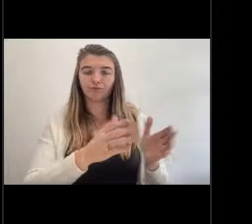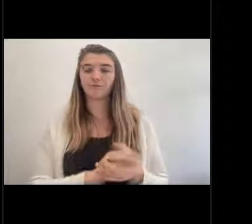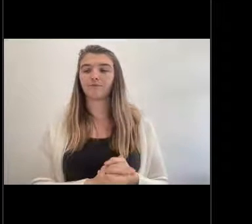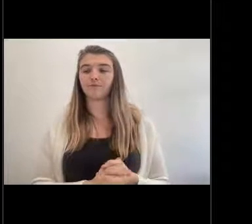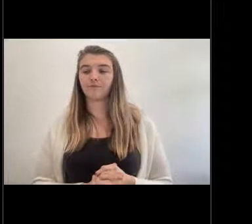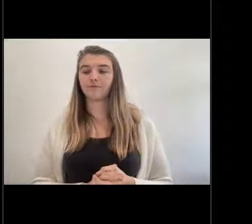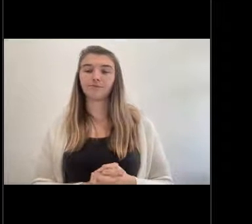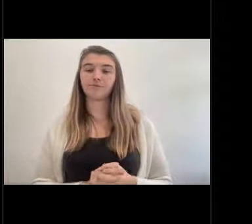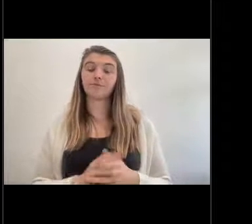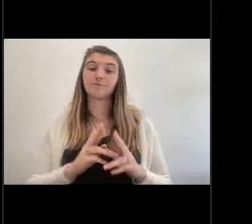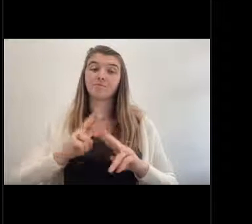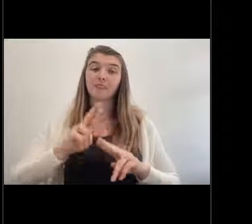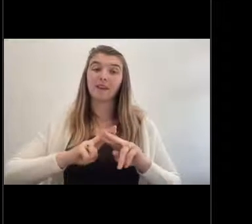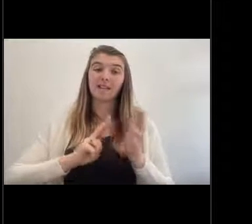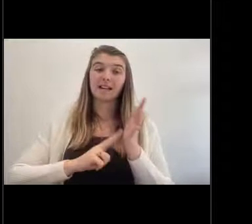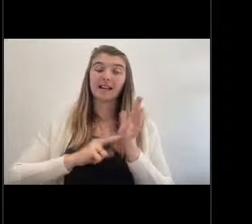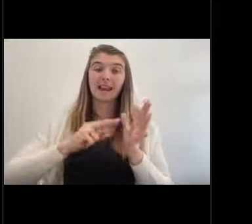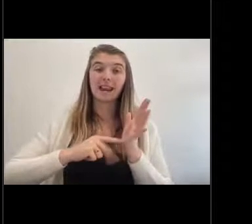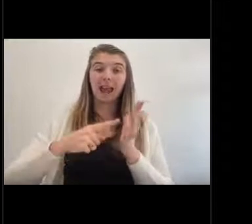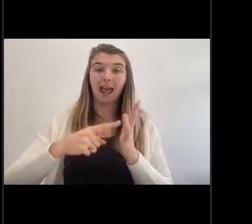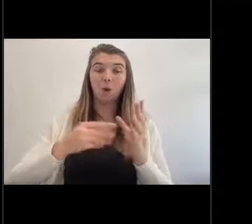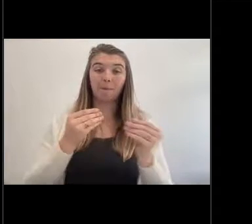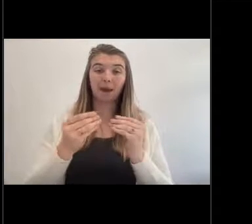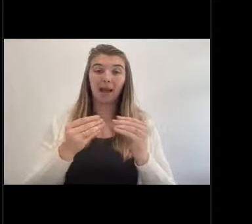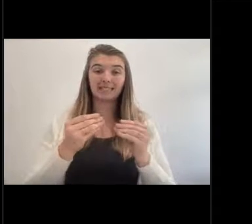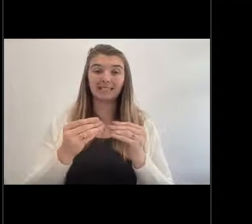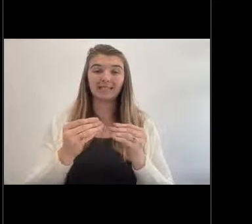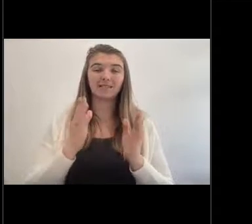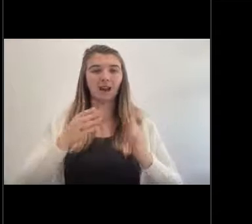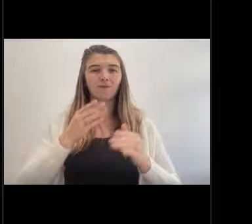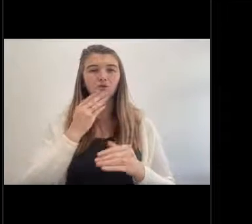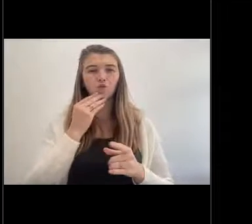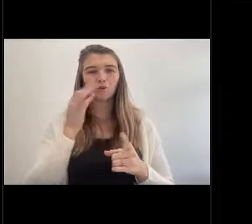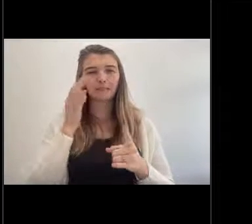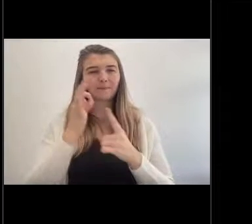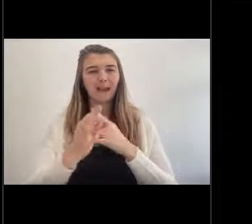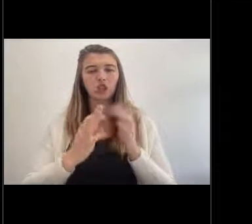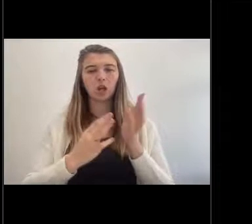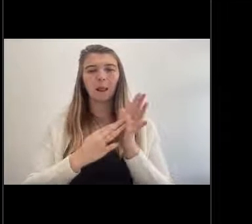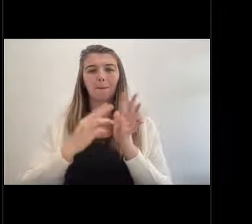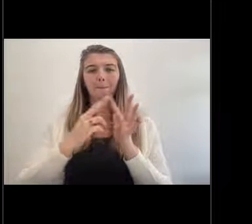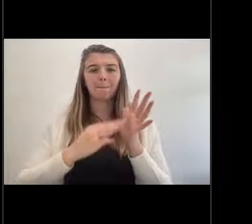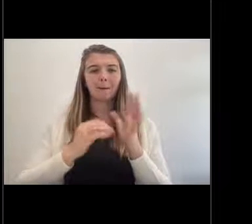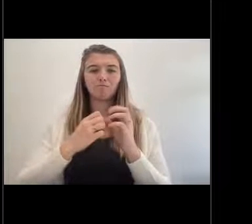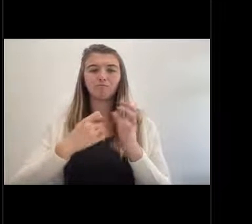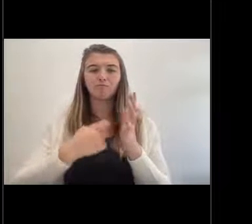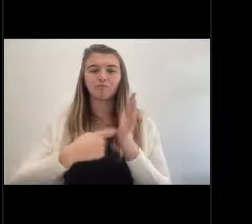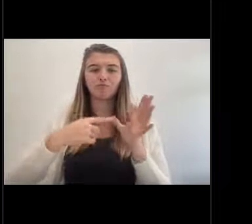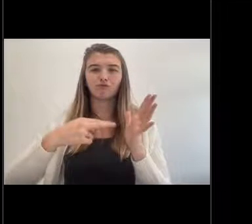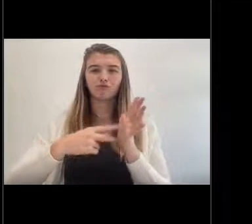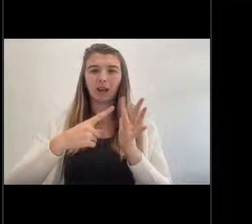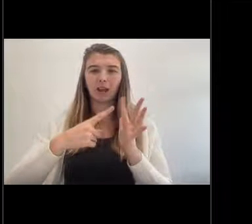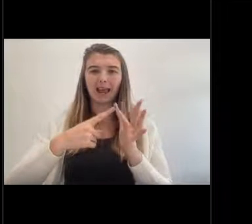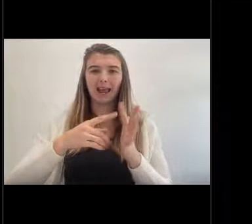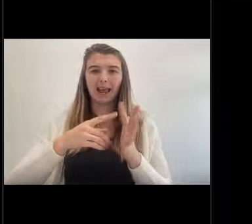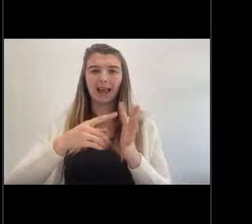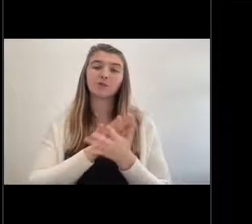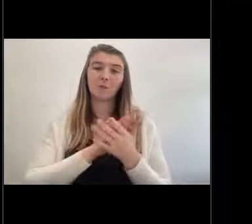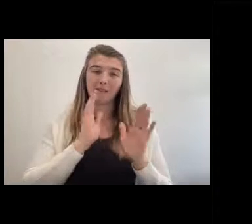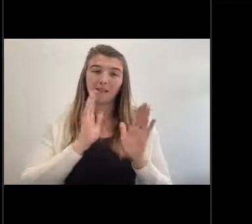using some special membranes, some sampling methodologies have been reported with membranes of a